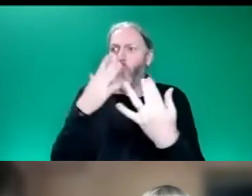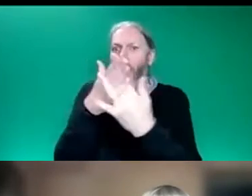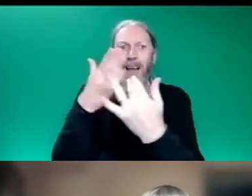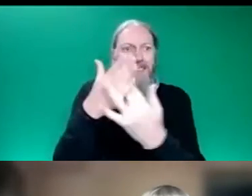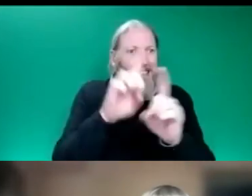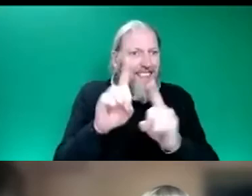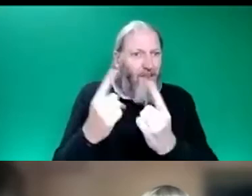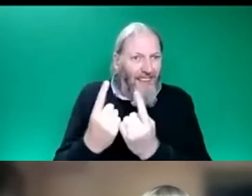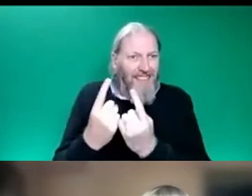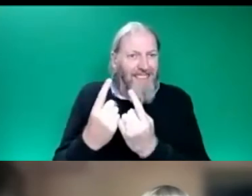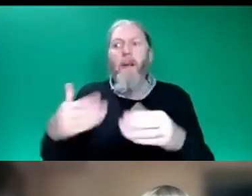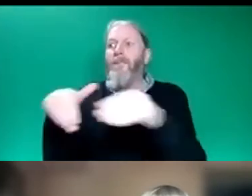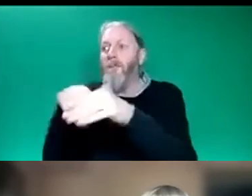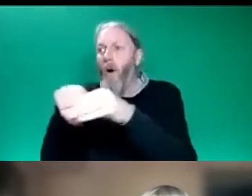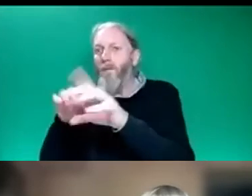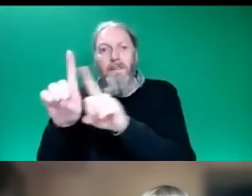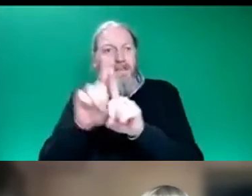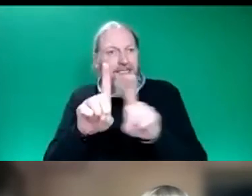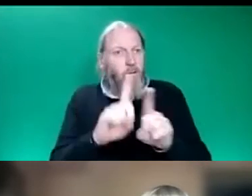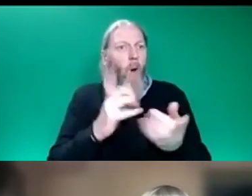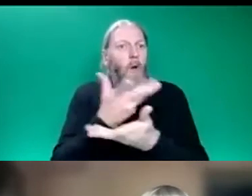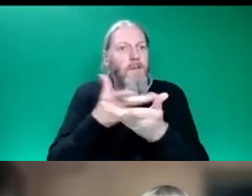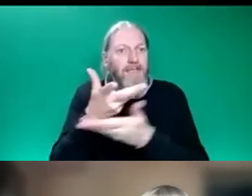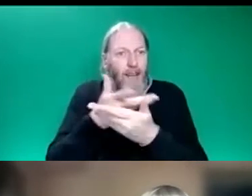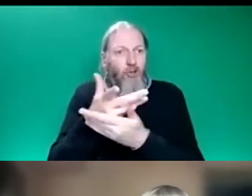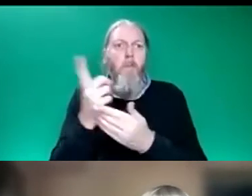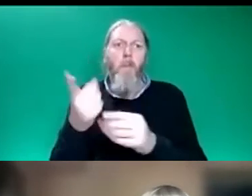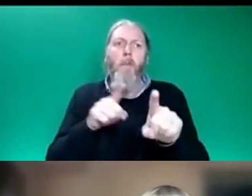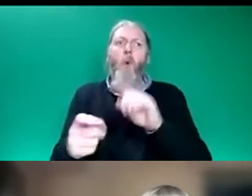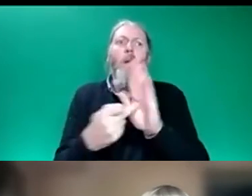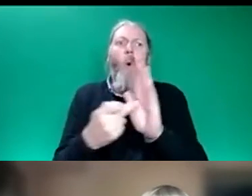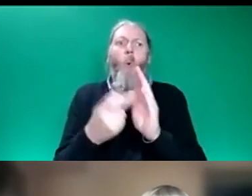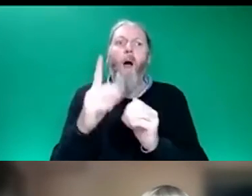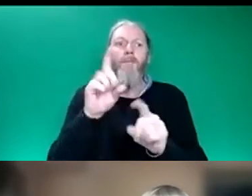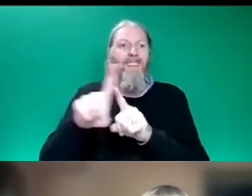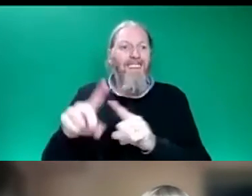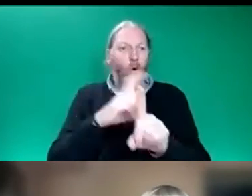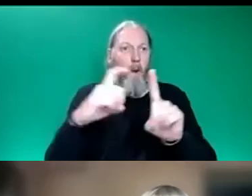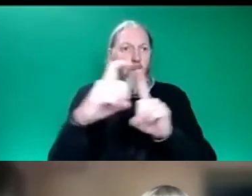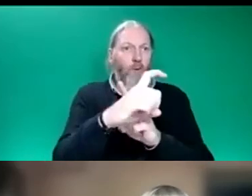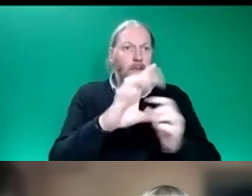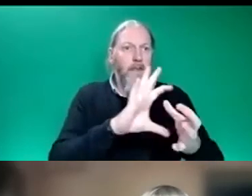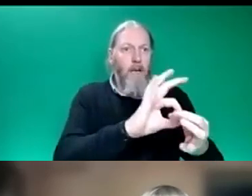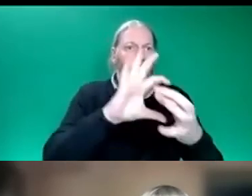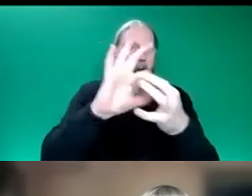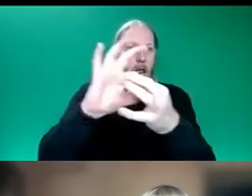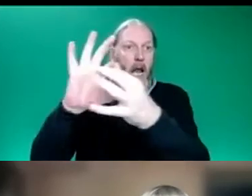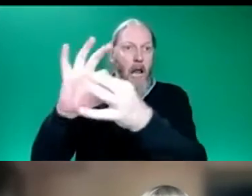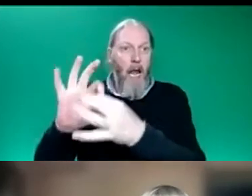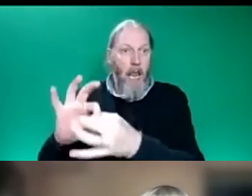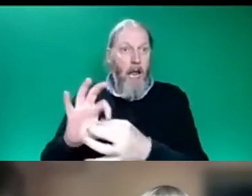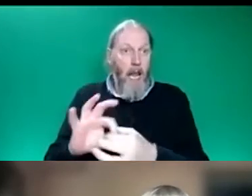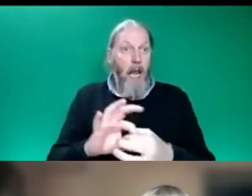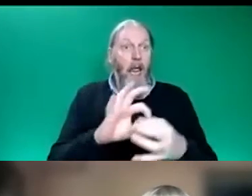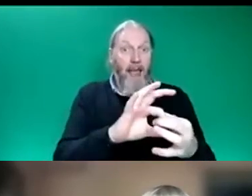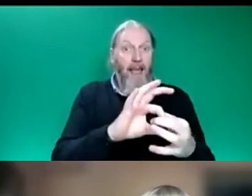consultations, and more importantly, I suppose, connecting communities. So in terms of kind of the work, very much so, we've been really proud to be a part of,